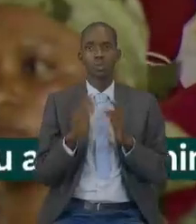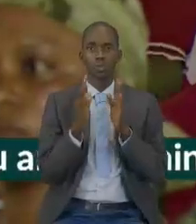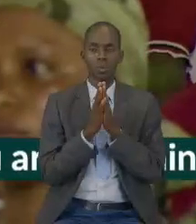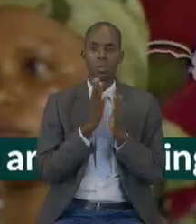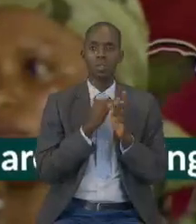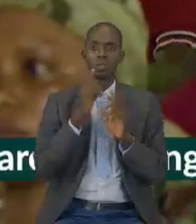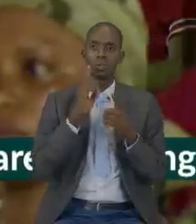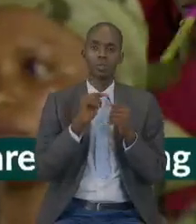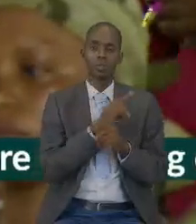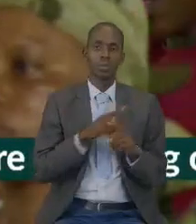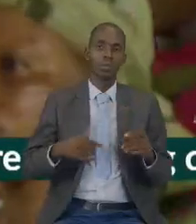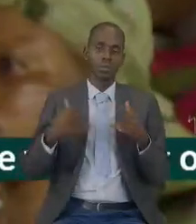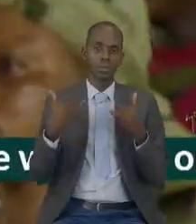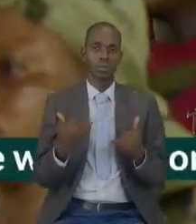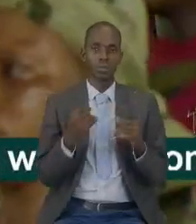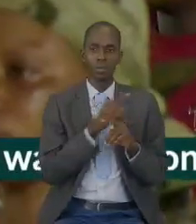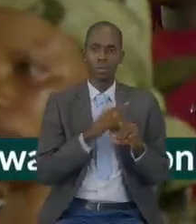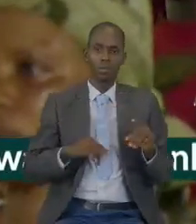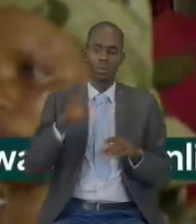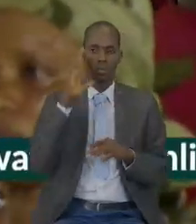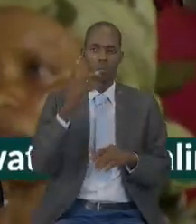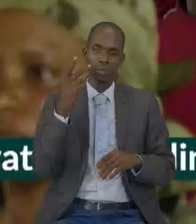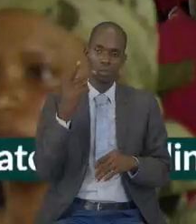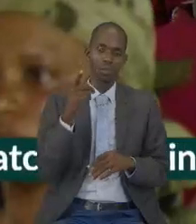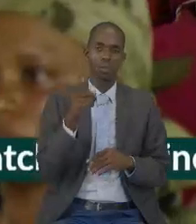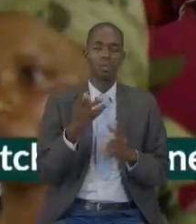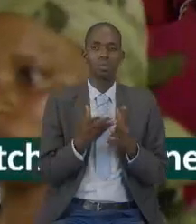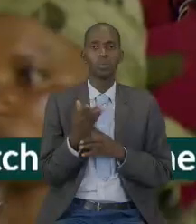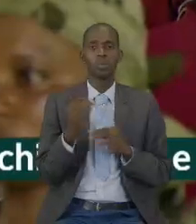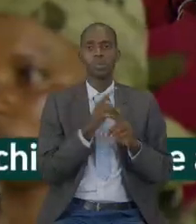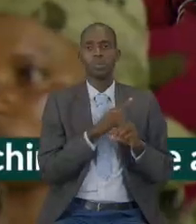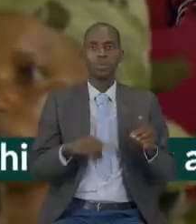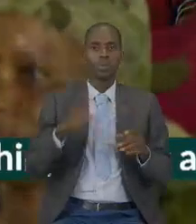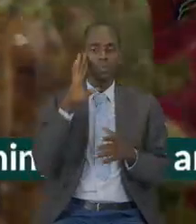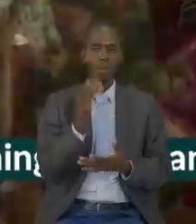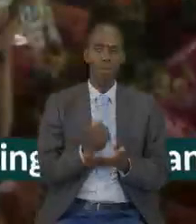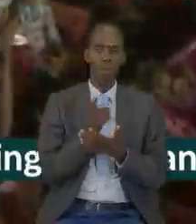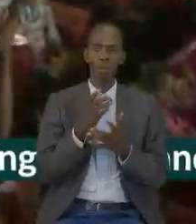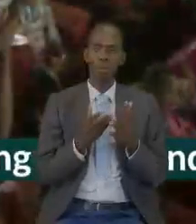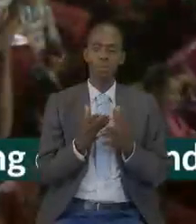MTN or whatever, or Glo. Quickly, please.